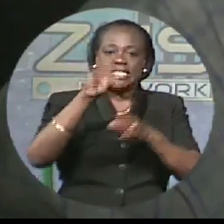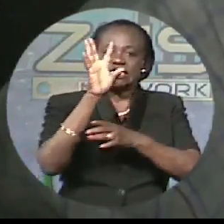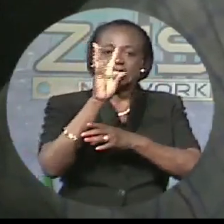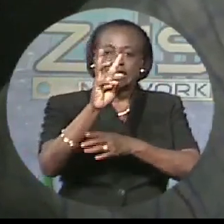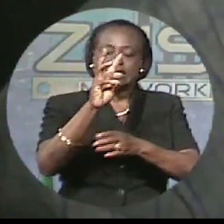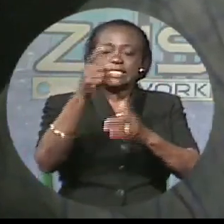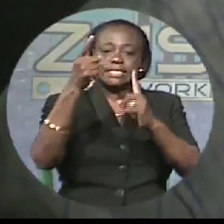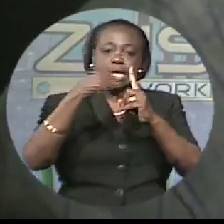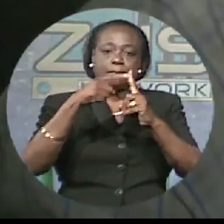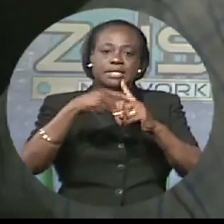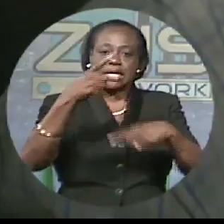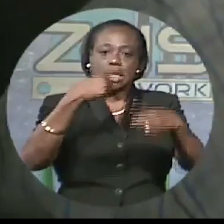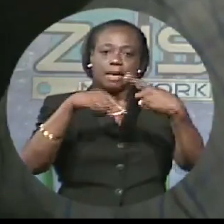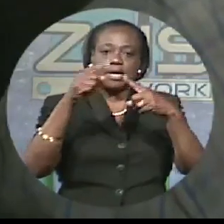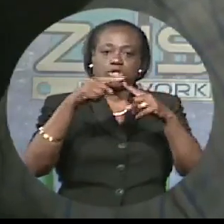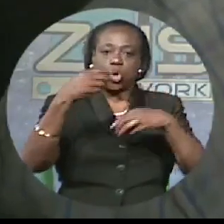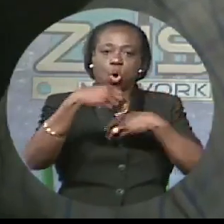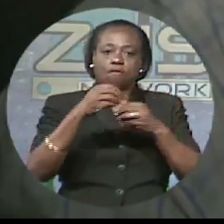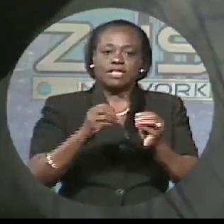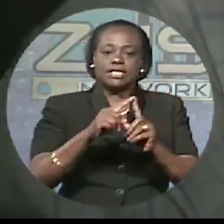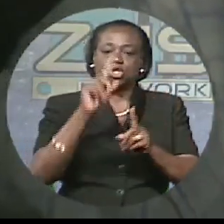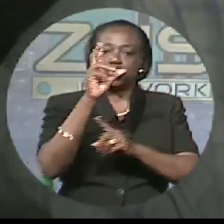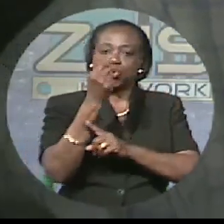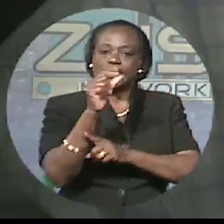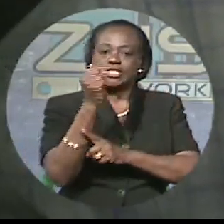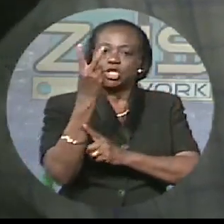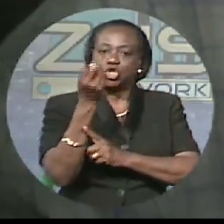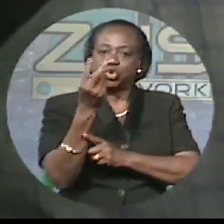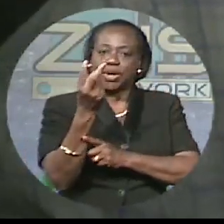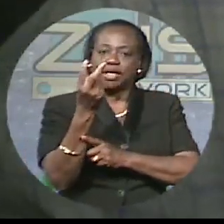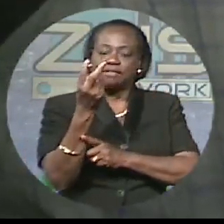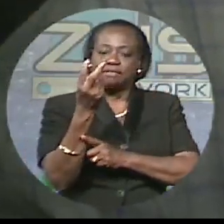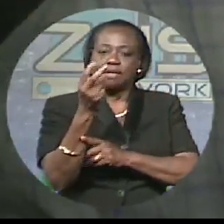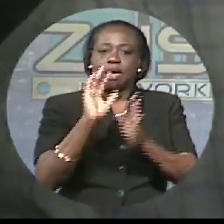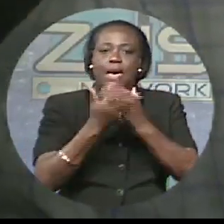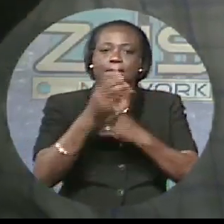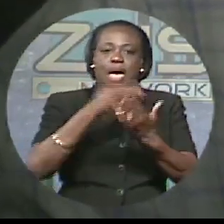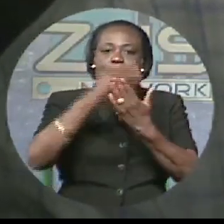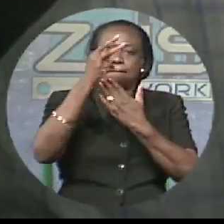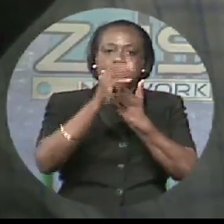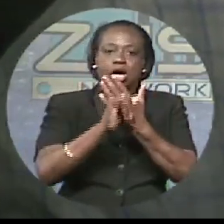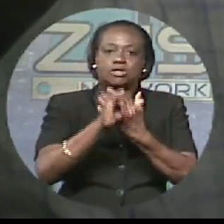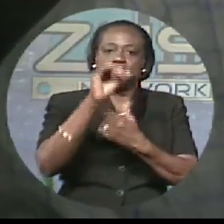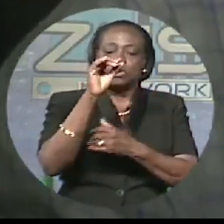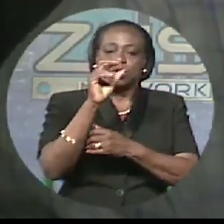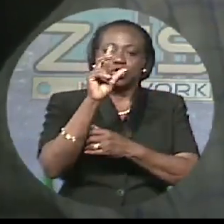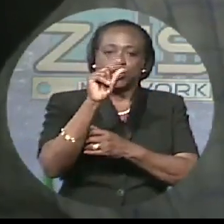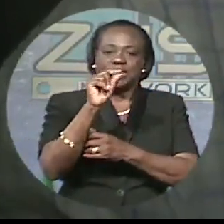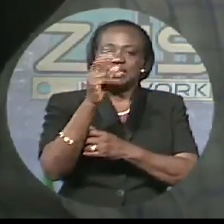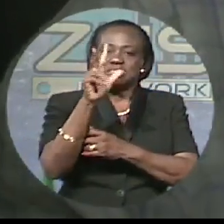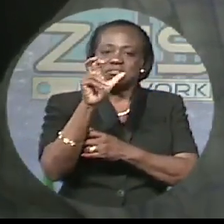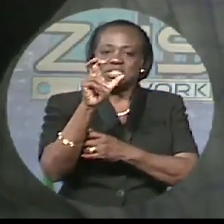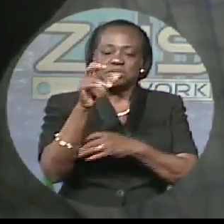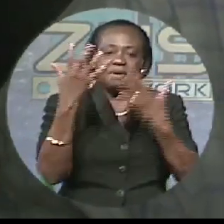of them coming to office in 2012, by March of 2013, that should have been finished.